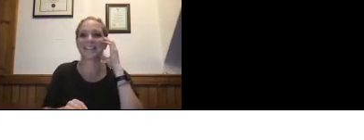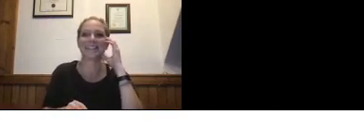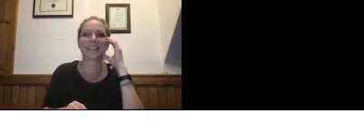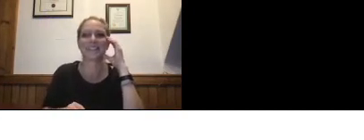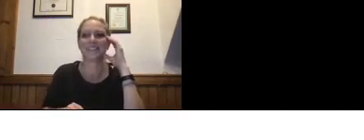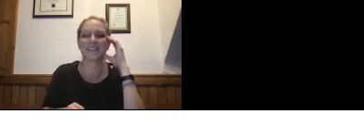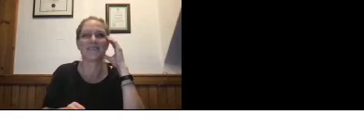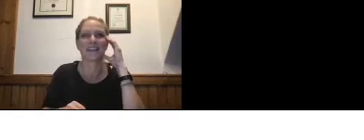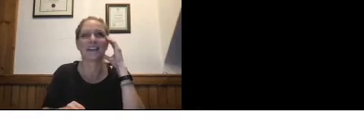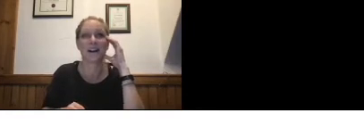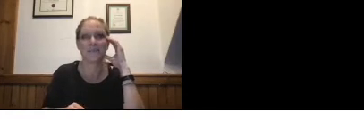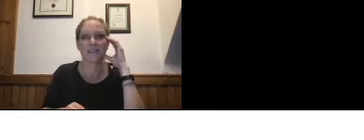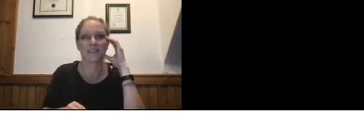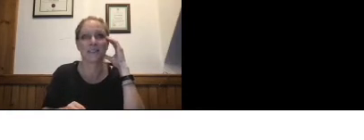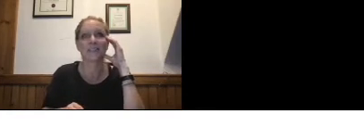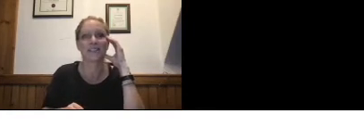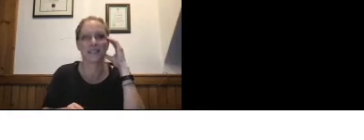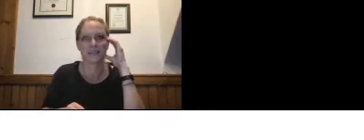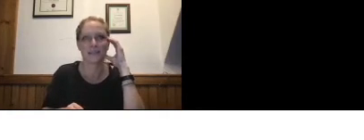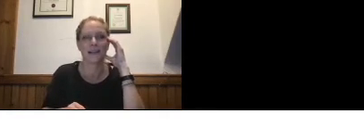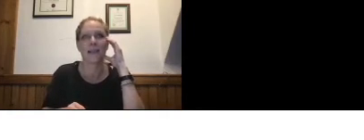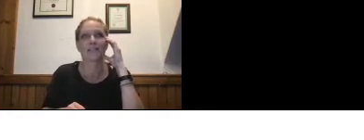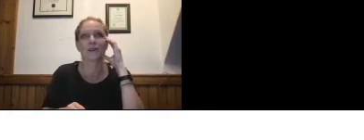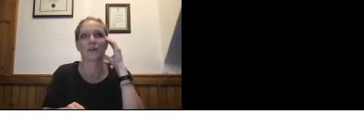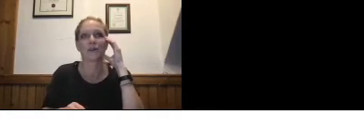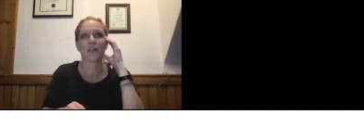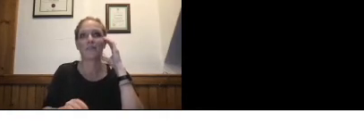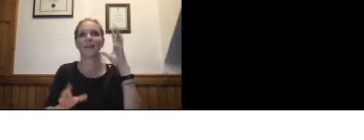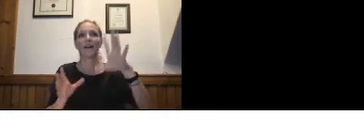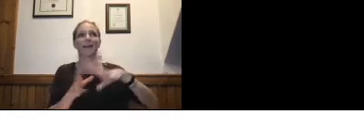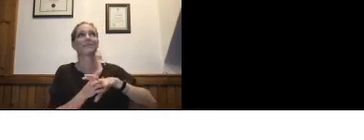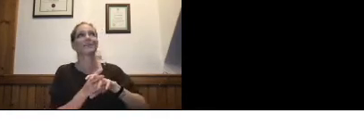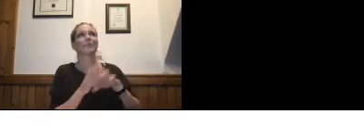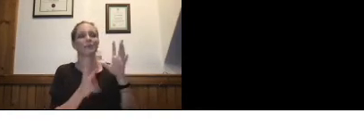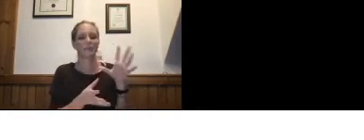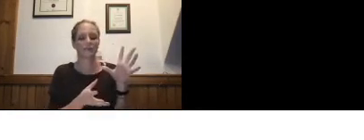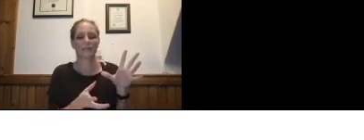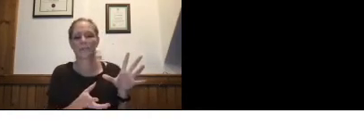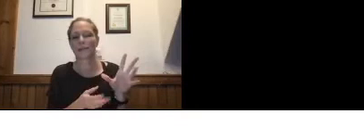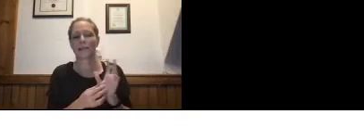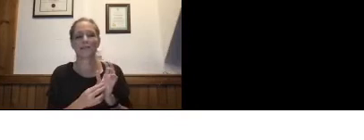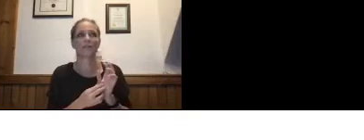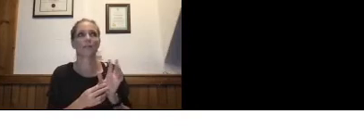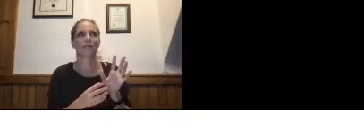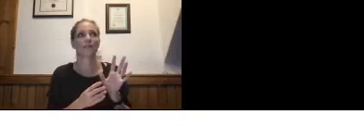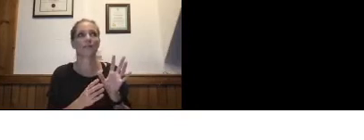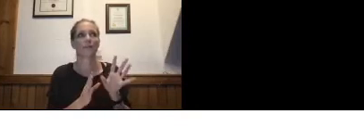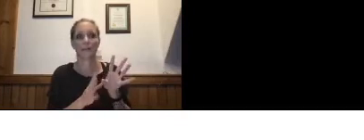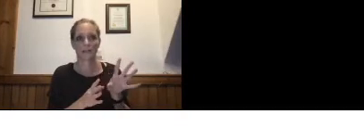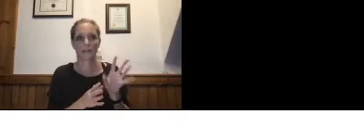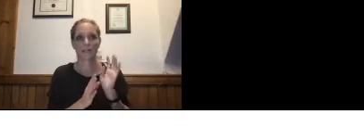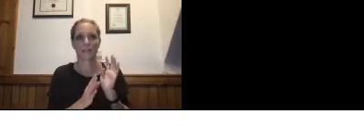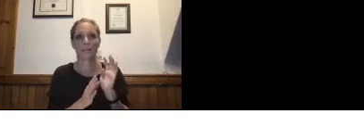There's a good reason for making a copy of the original recipe. So you can think of it as the original recipe is,